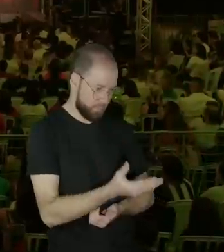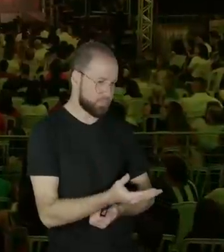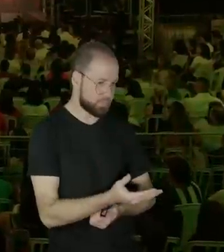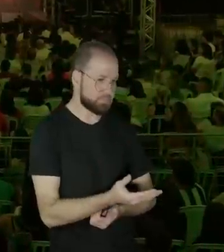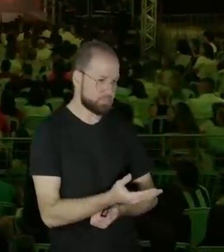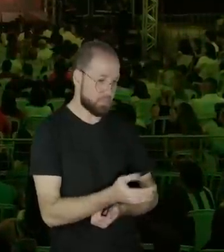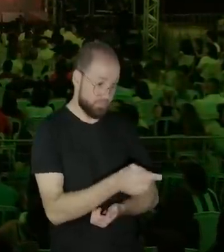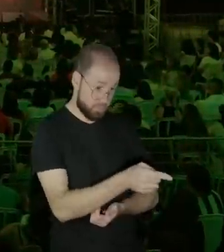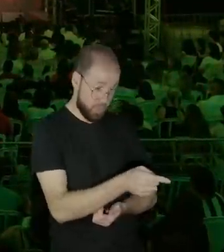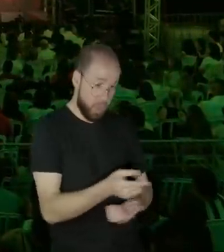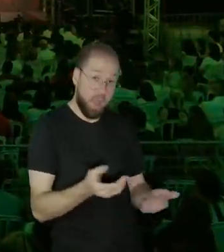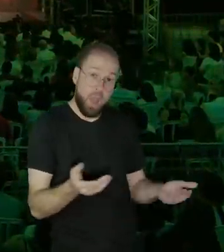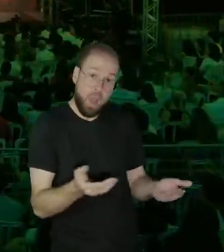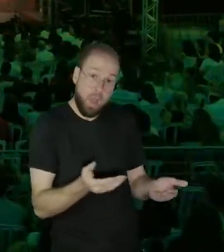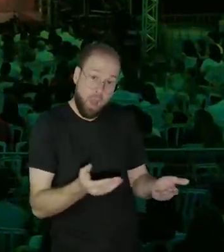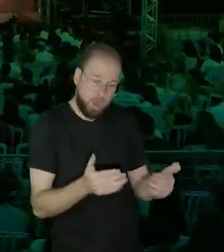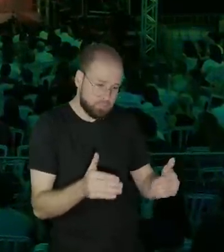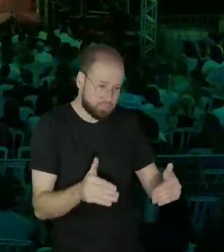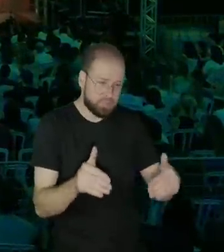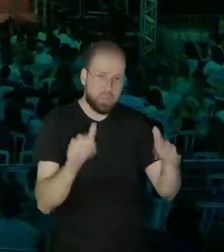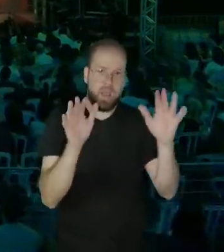você está livre agora.